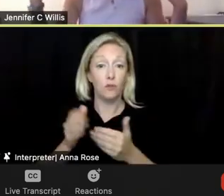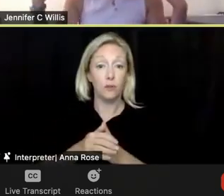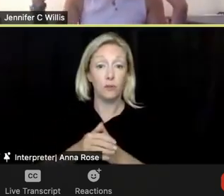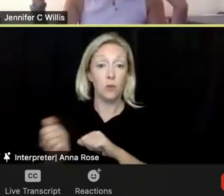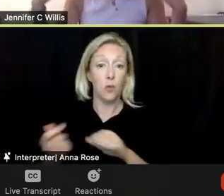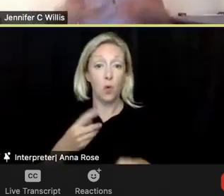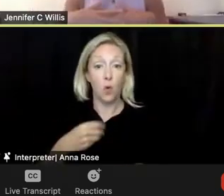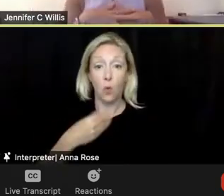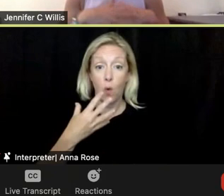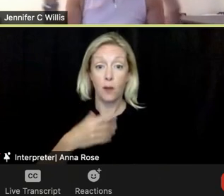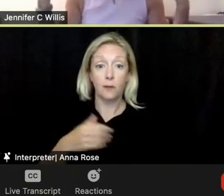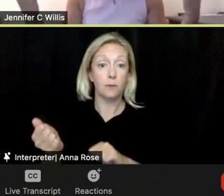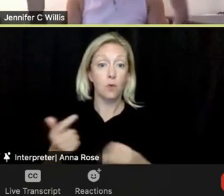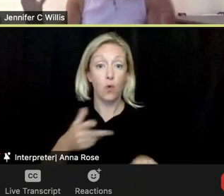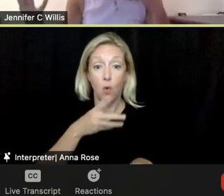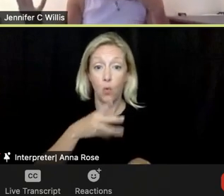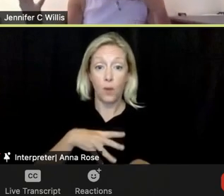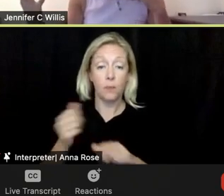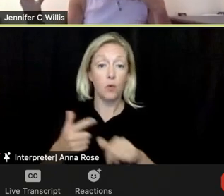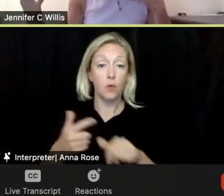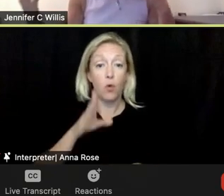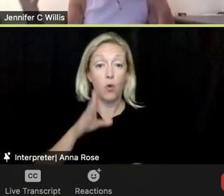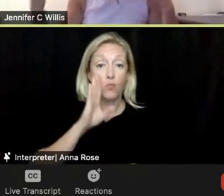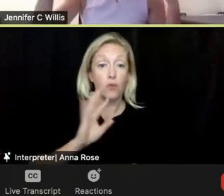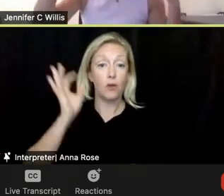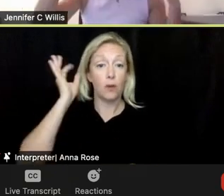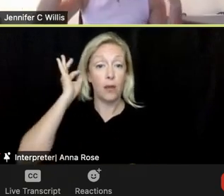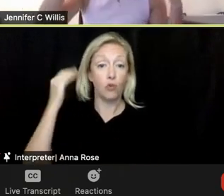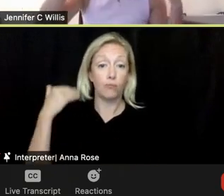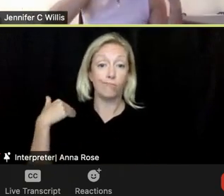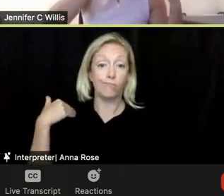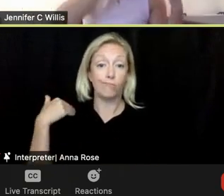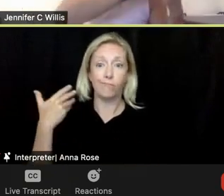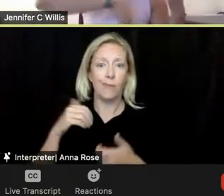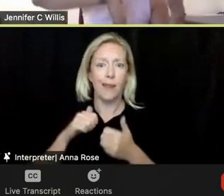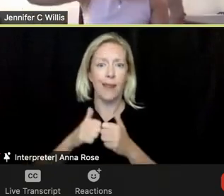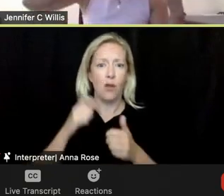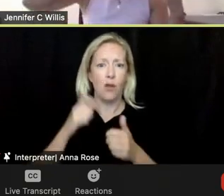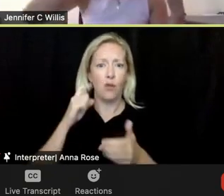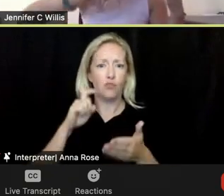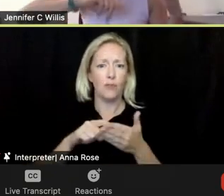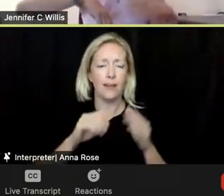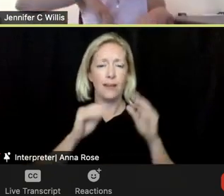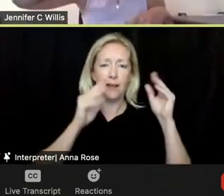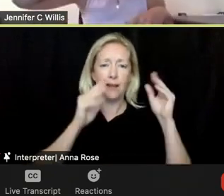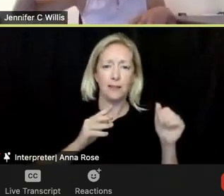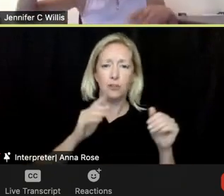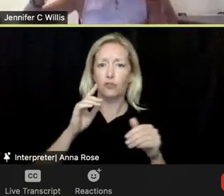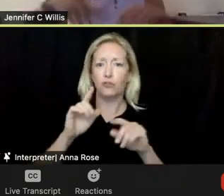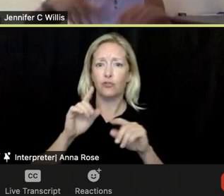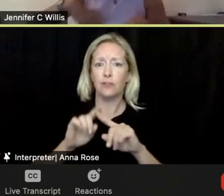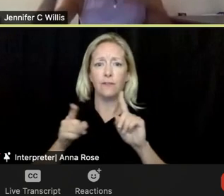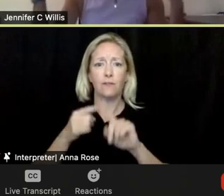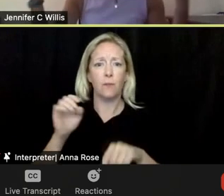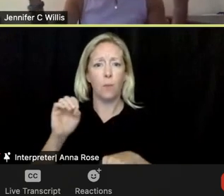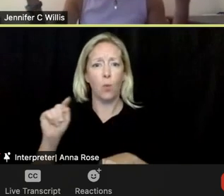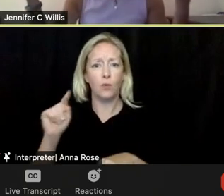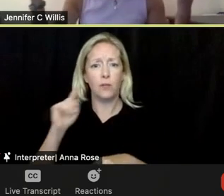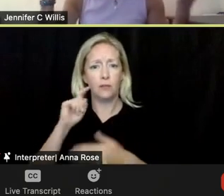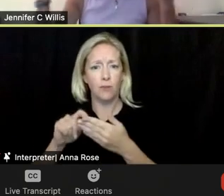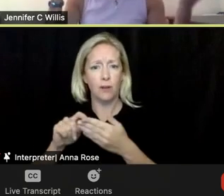mid-length brown hair, how are they going to be able to determine their teacher from their OT, from their